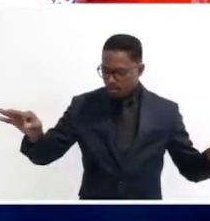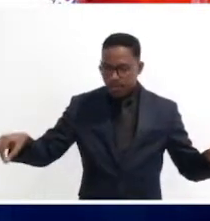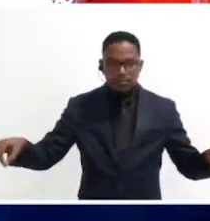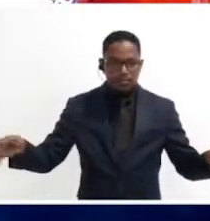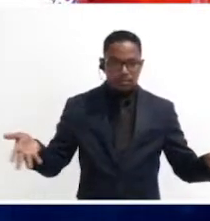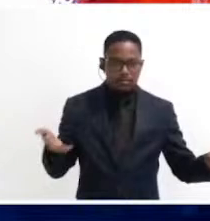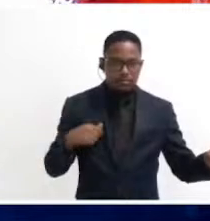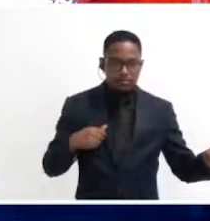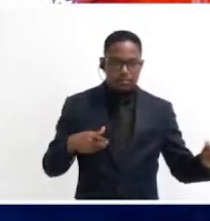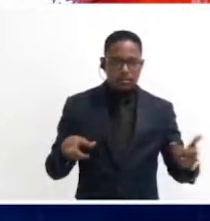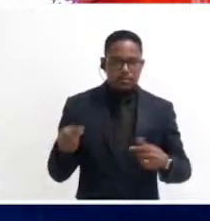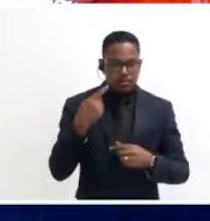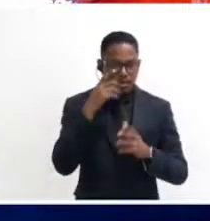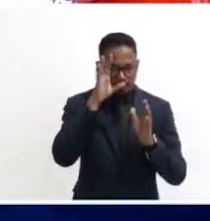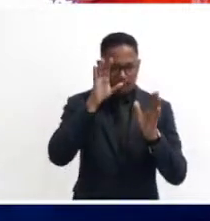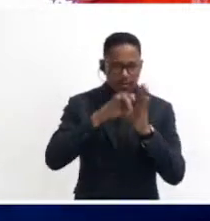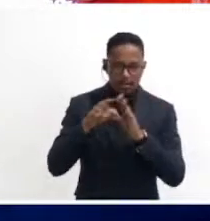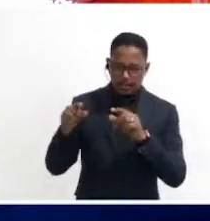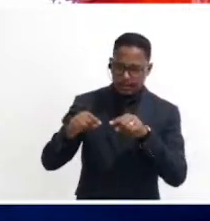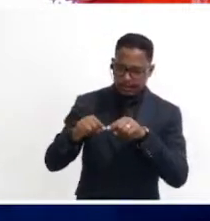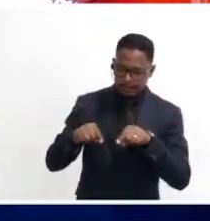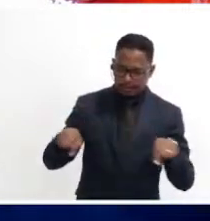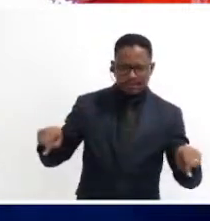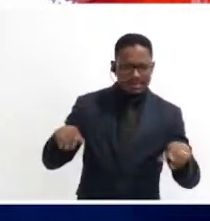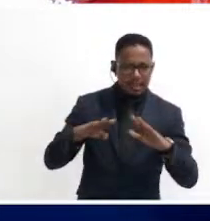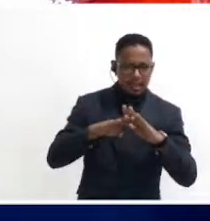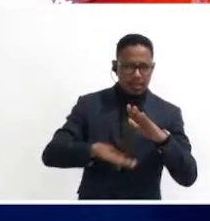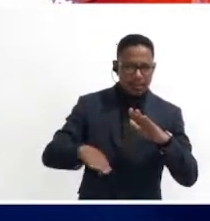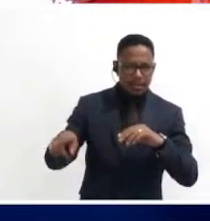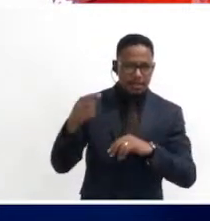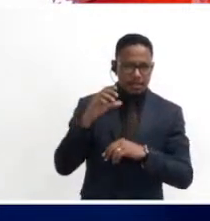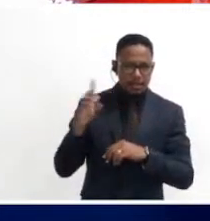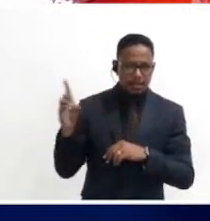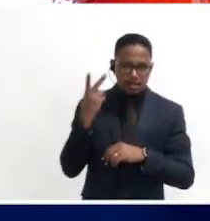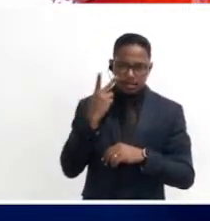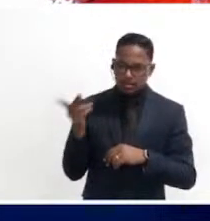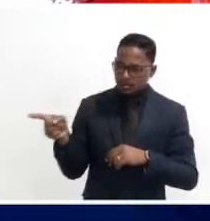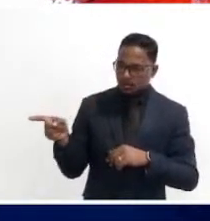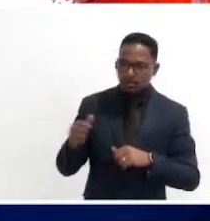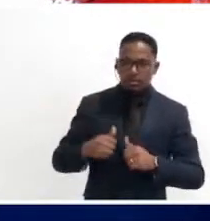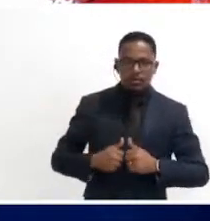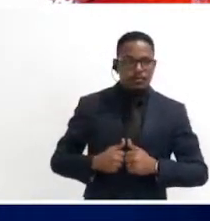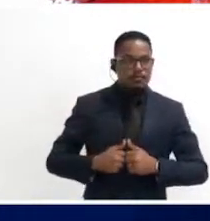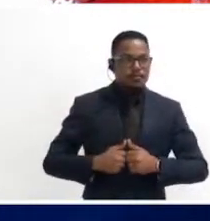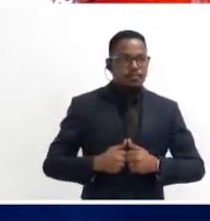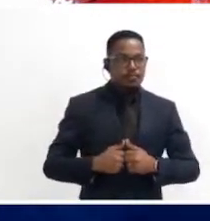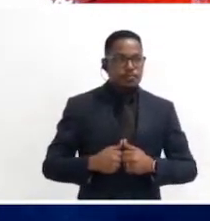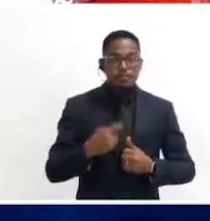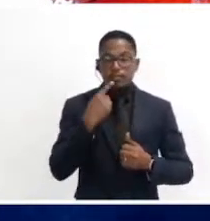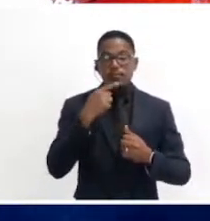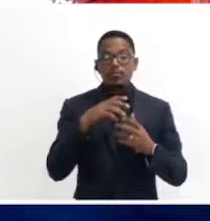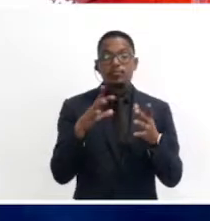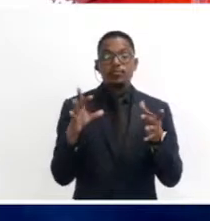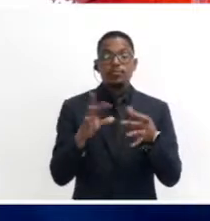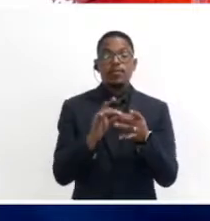image on the right, where it's labeled reverse standoff stitch bond. But that bond started at the